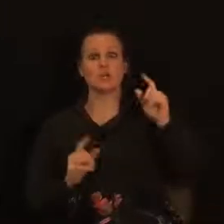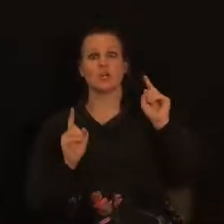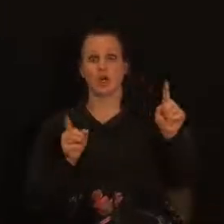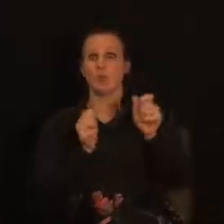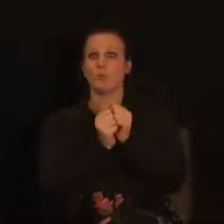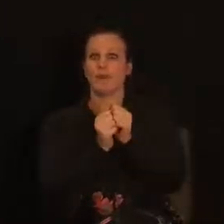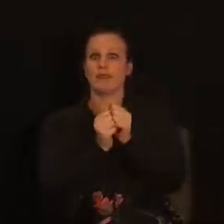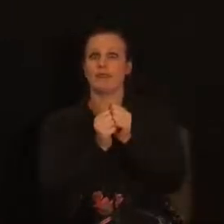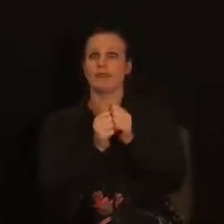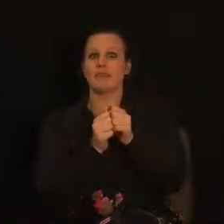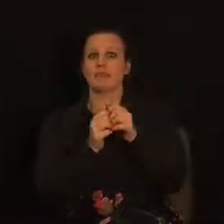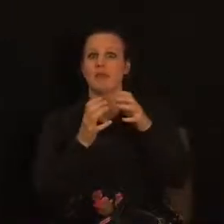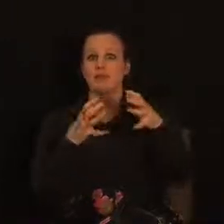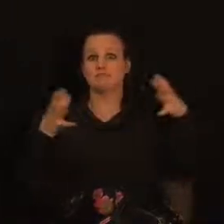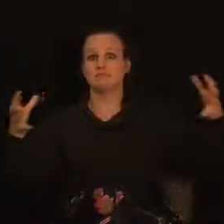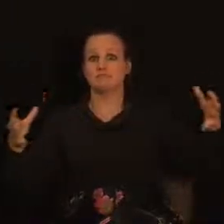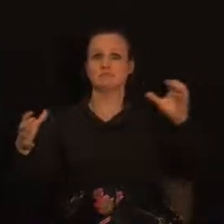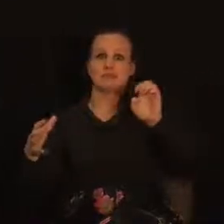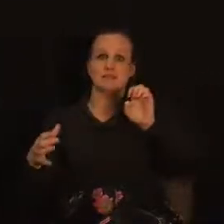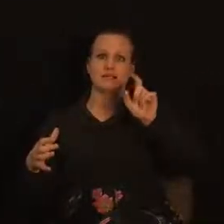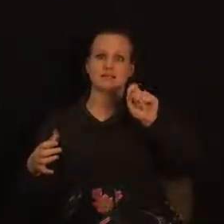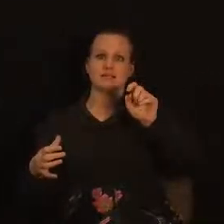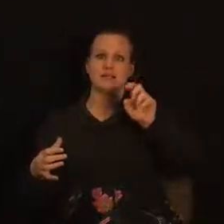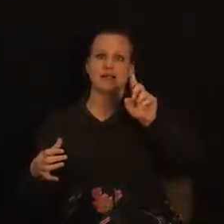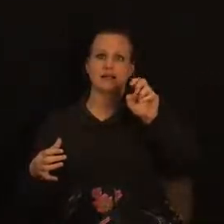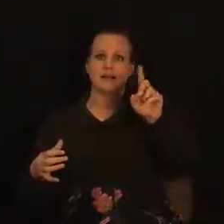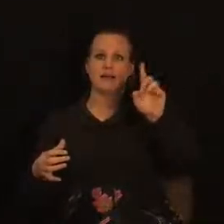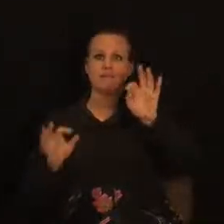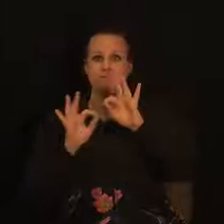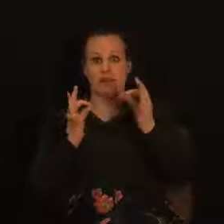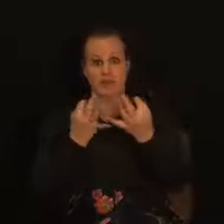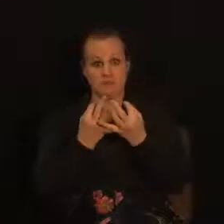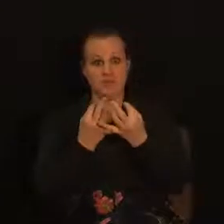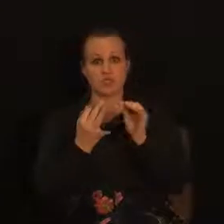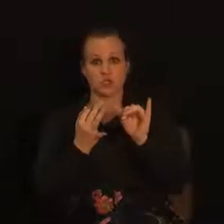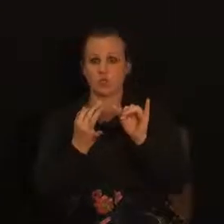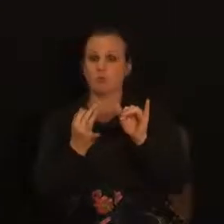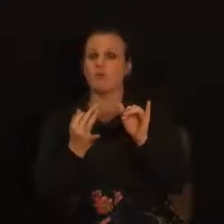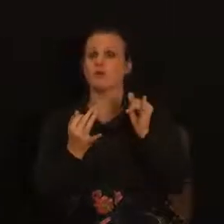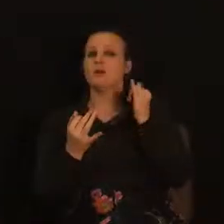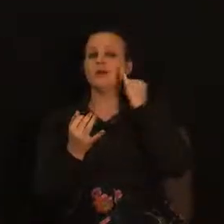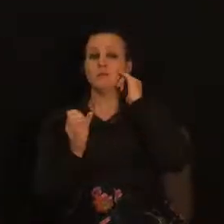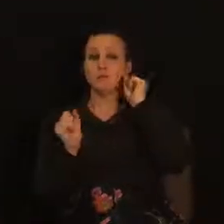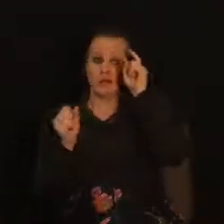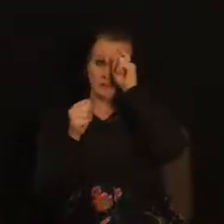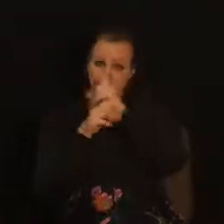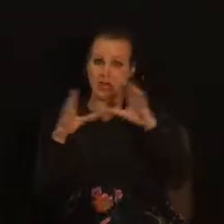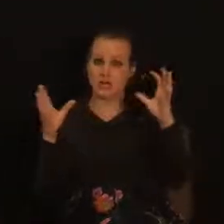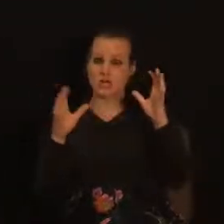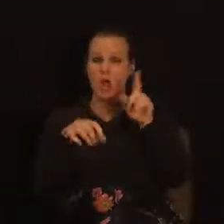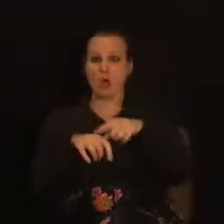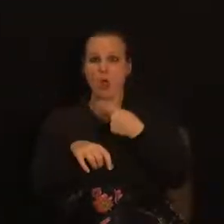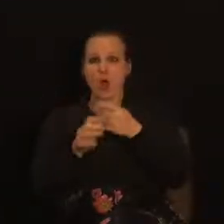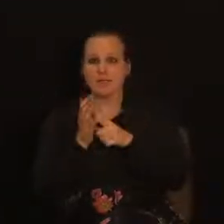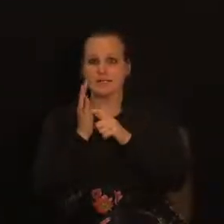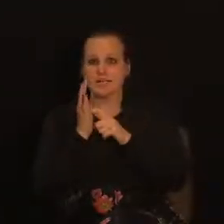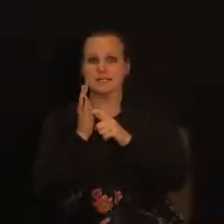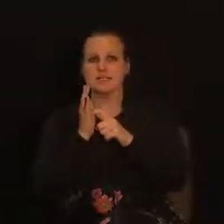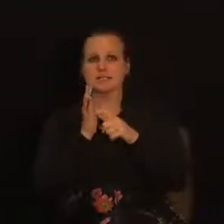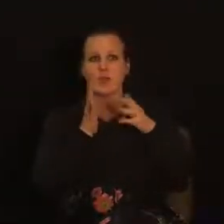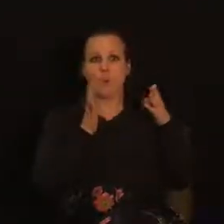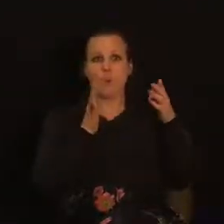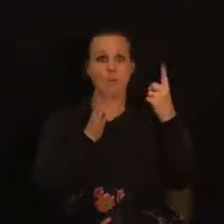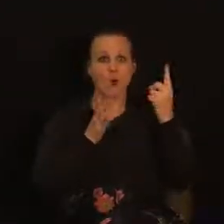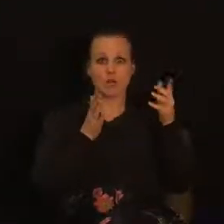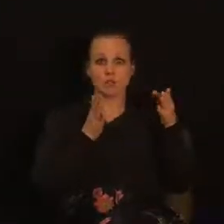too. And so if you can imagine how long it takes to get down one strip of the state fair with like 15 at